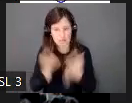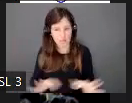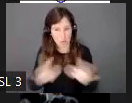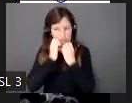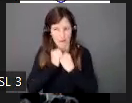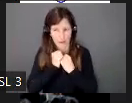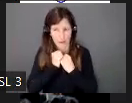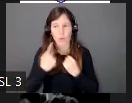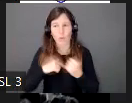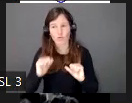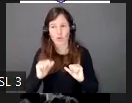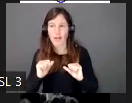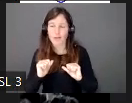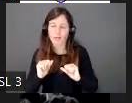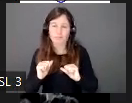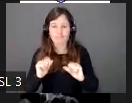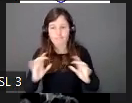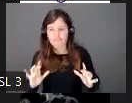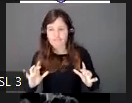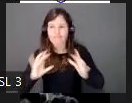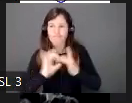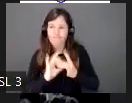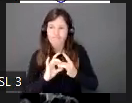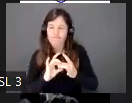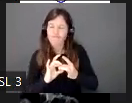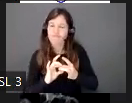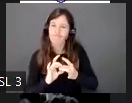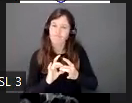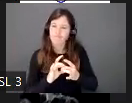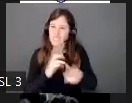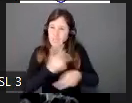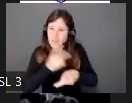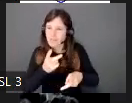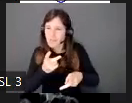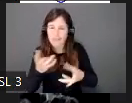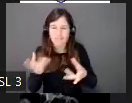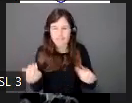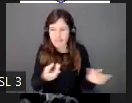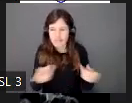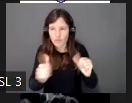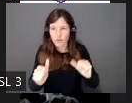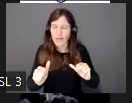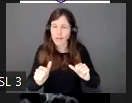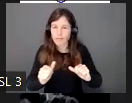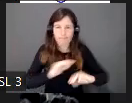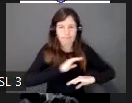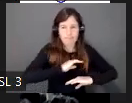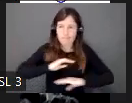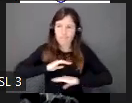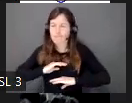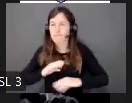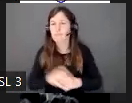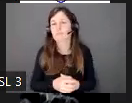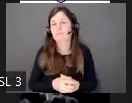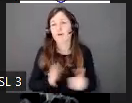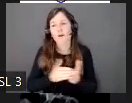justice initiatives, but there's significant challenges in getting there. We're often dealing with subjects or accused that are